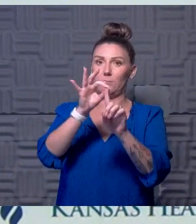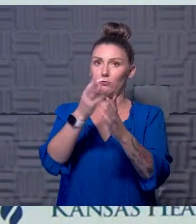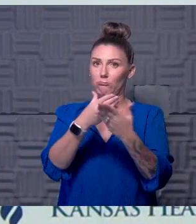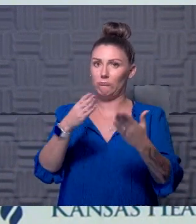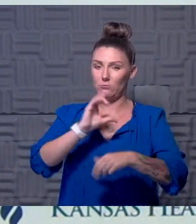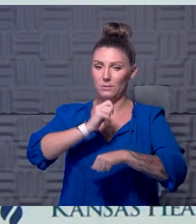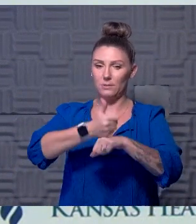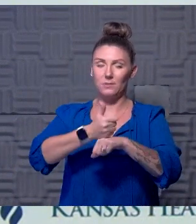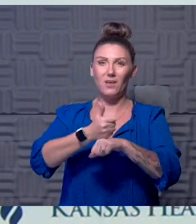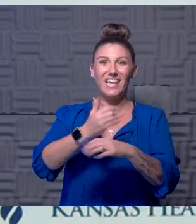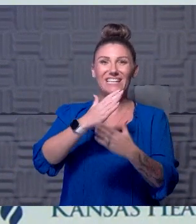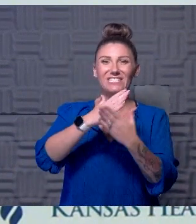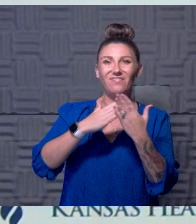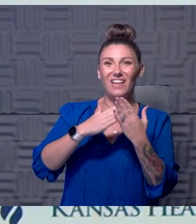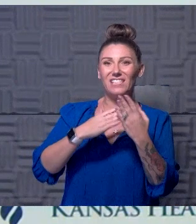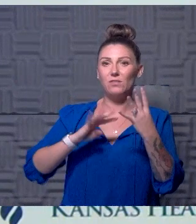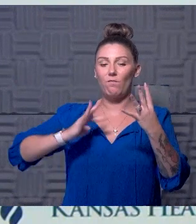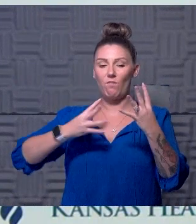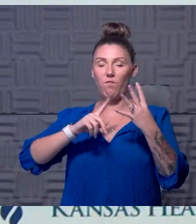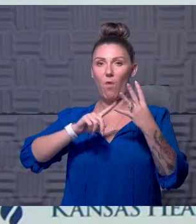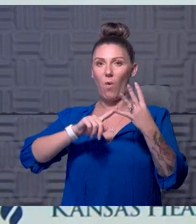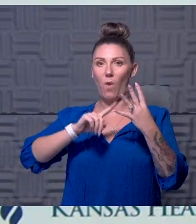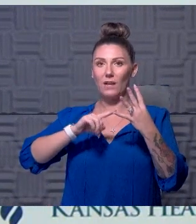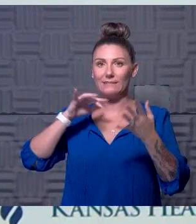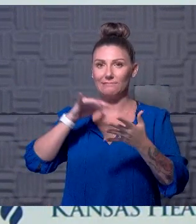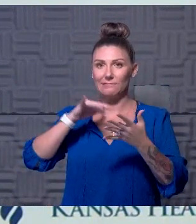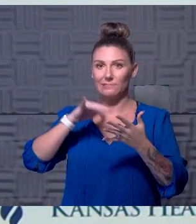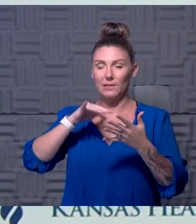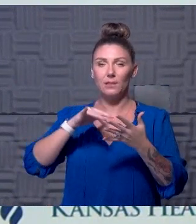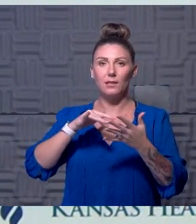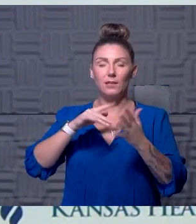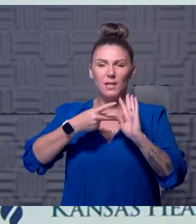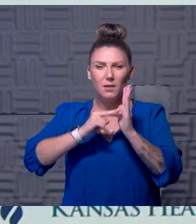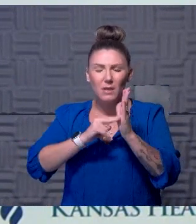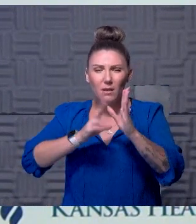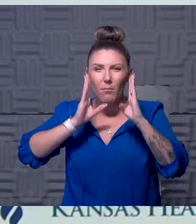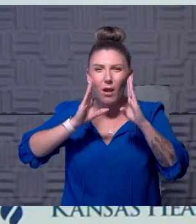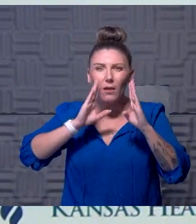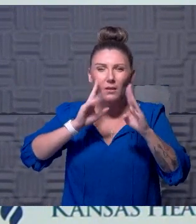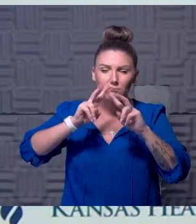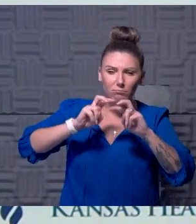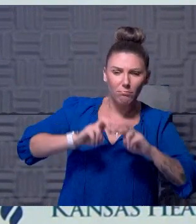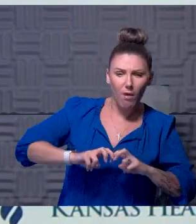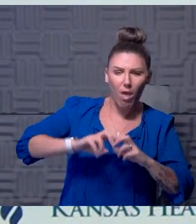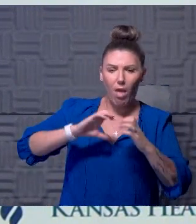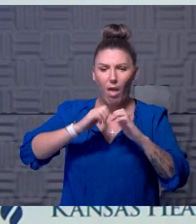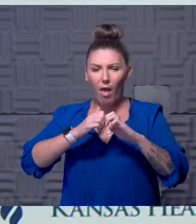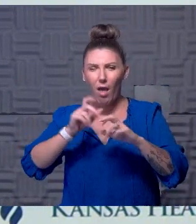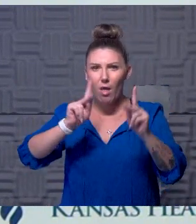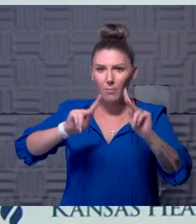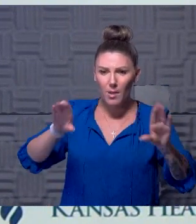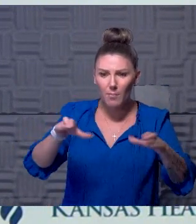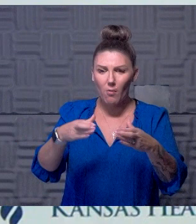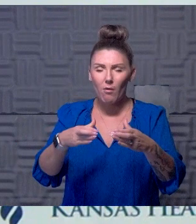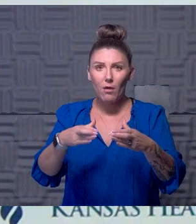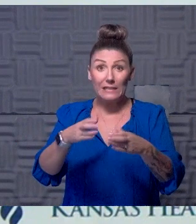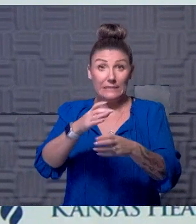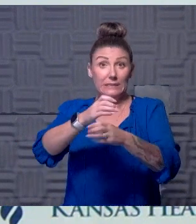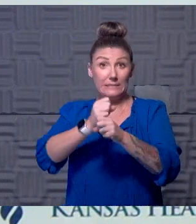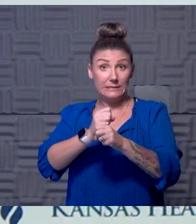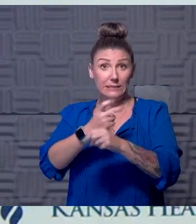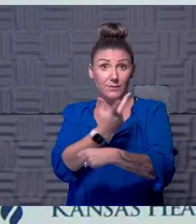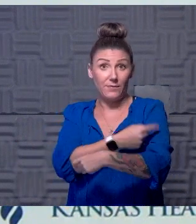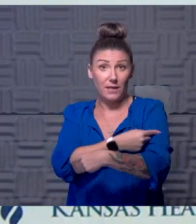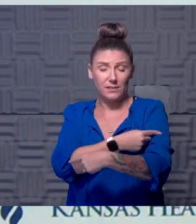what we call phase 4 studies, where we can pay very close attention to how these people that are getting the vaccine